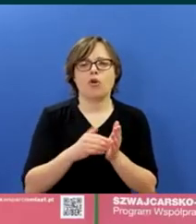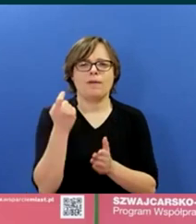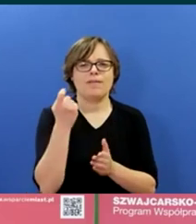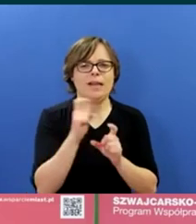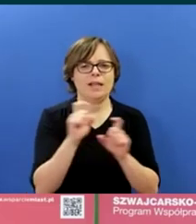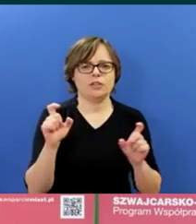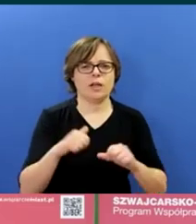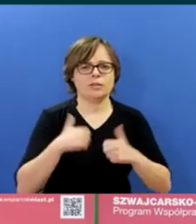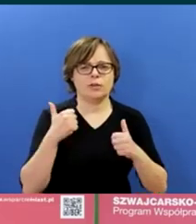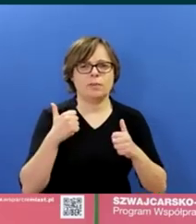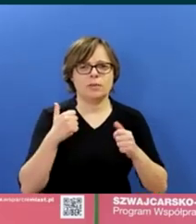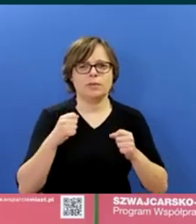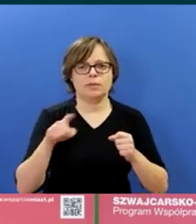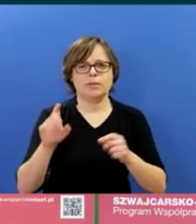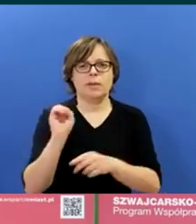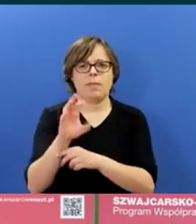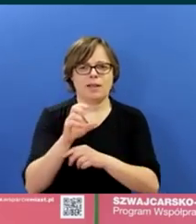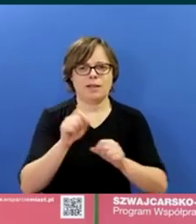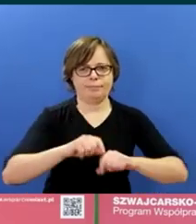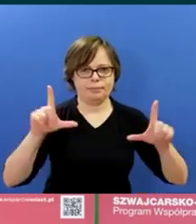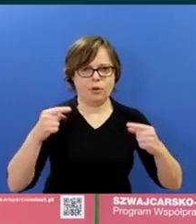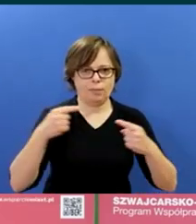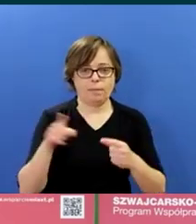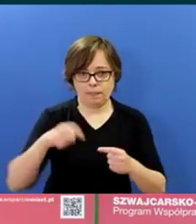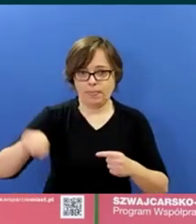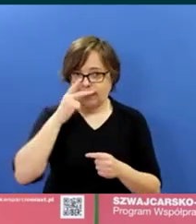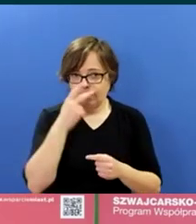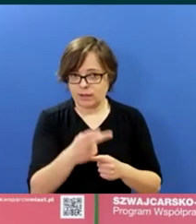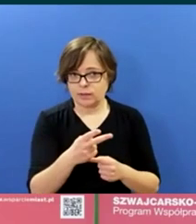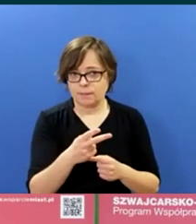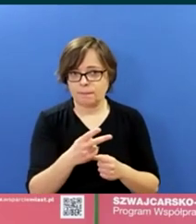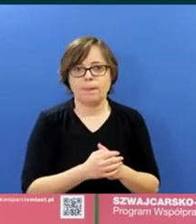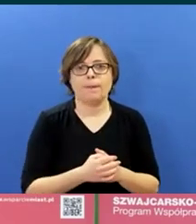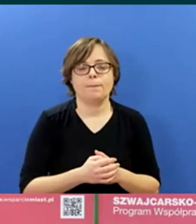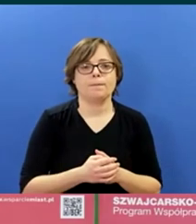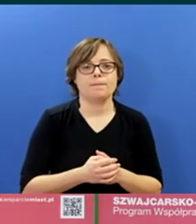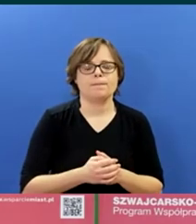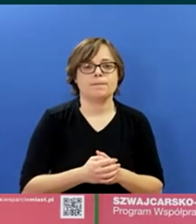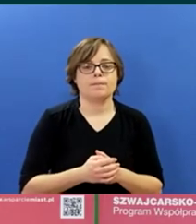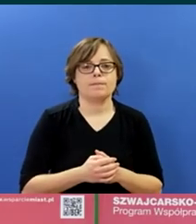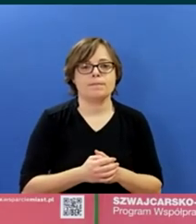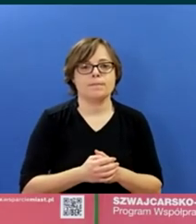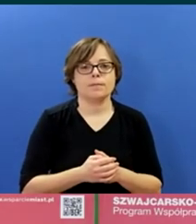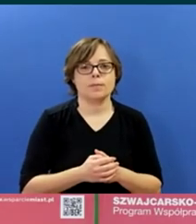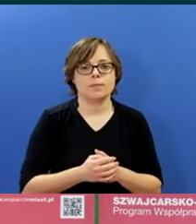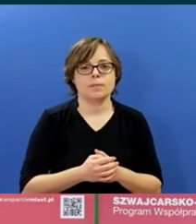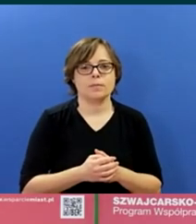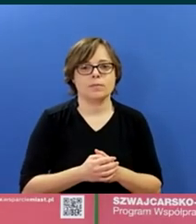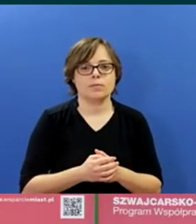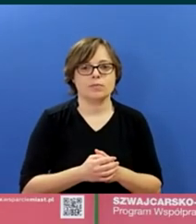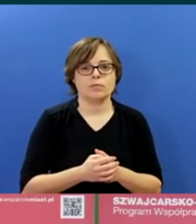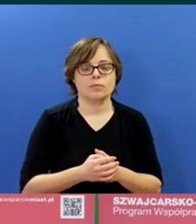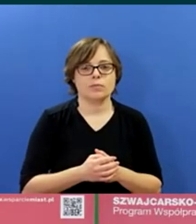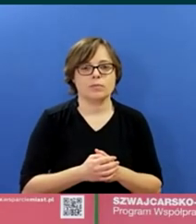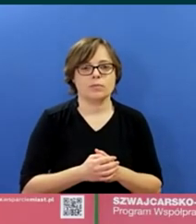my presentation. Do you all see the presentation? Sorry. Here. Do you all see the presentation? Super.